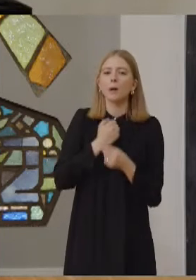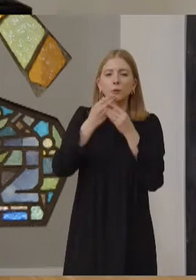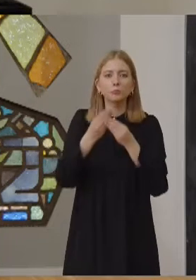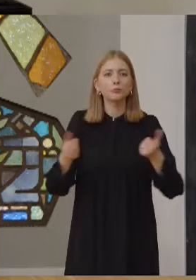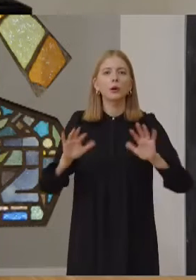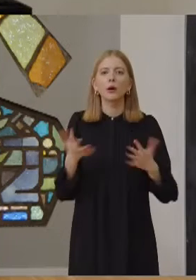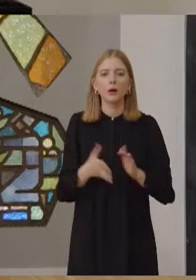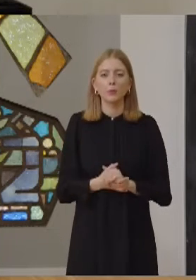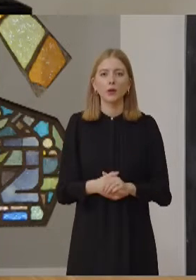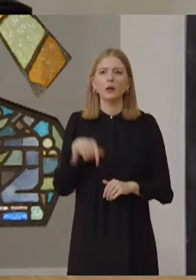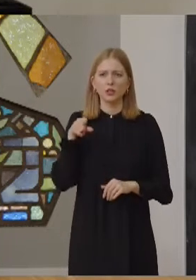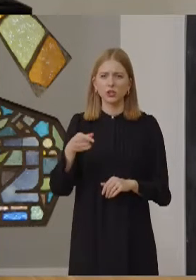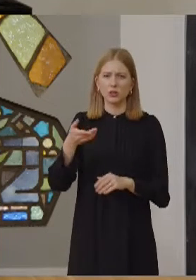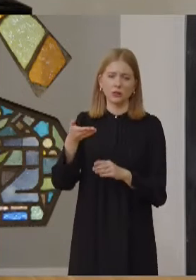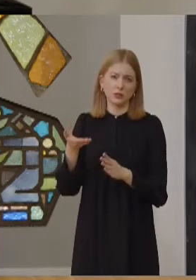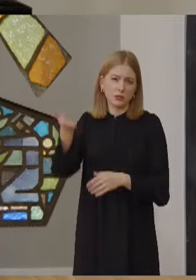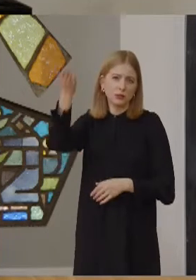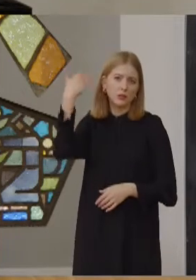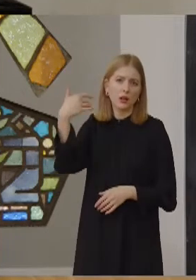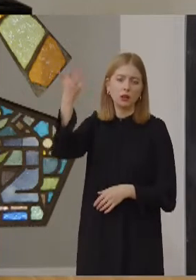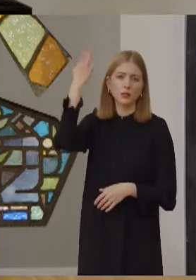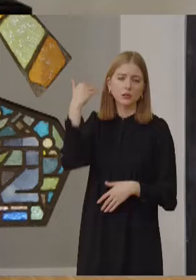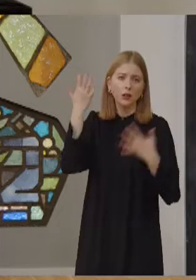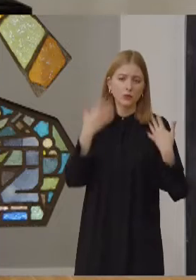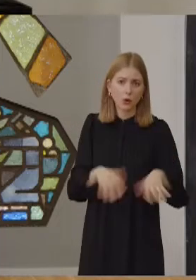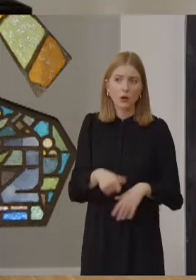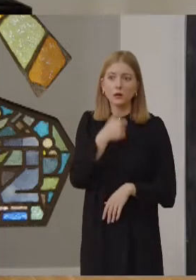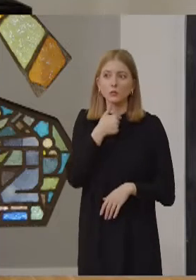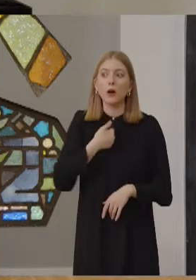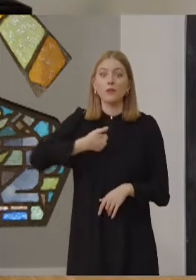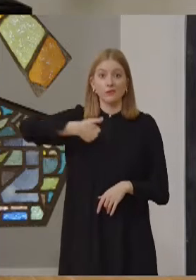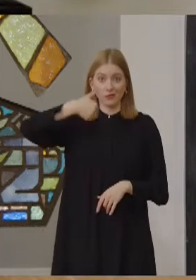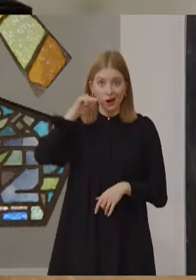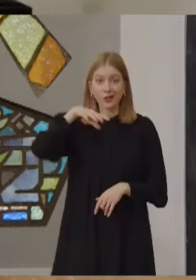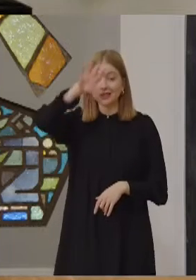that can be used to fight those fears? Because this is new.